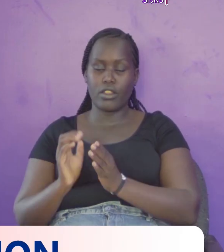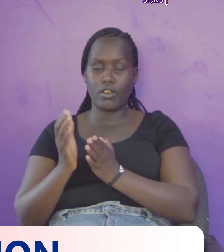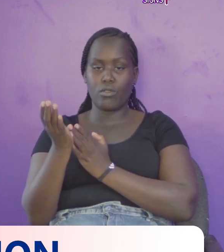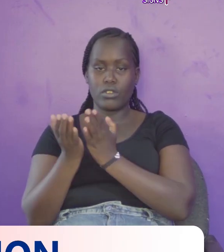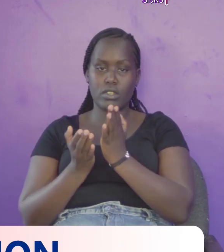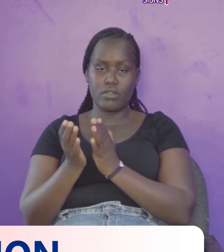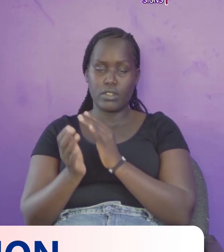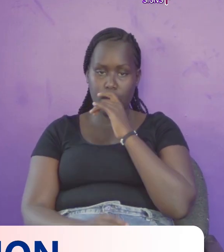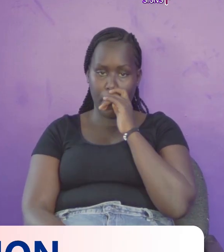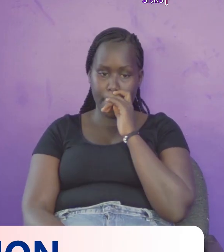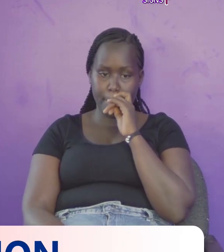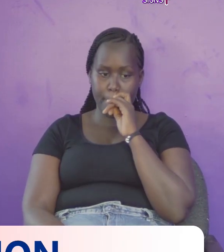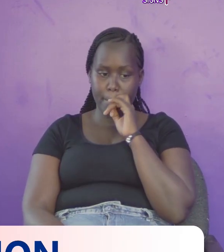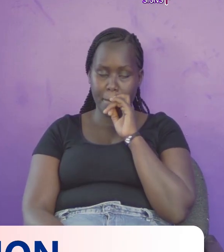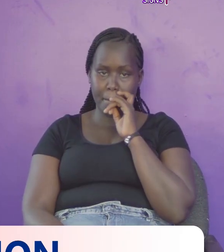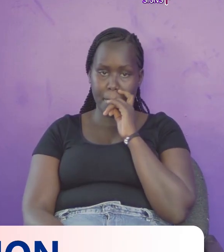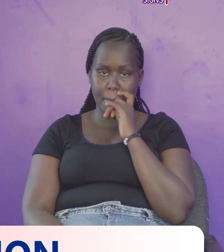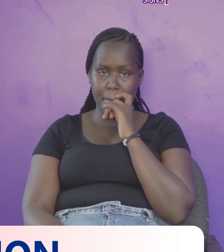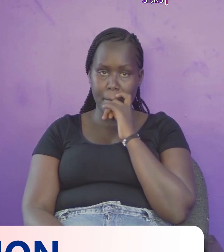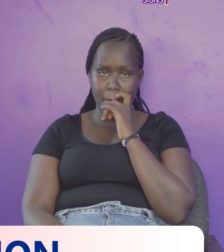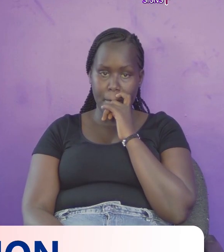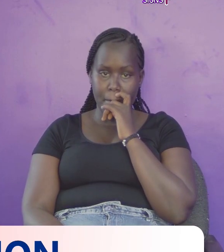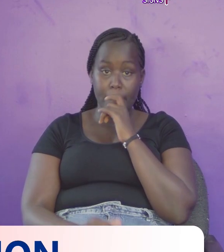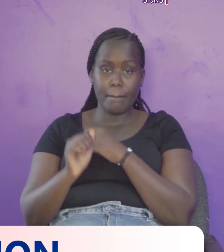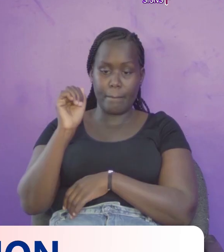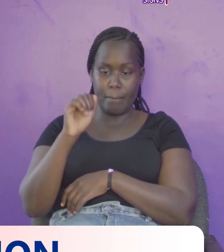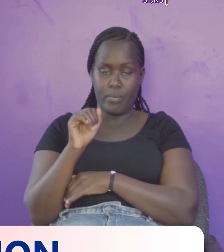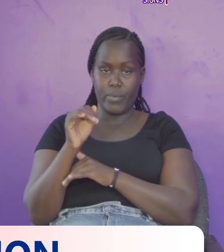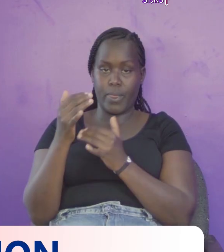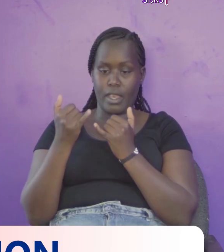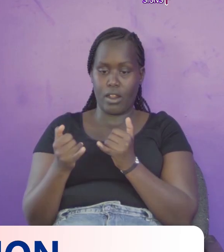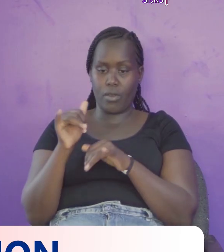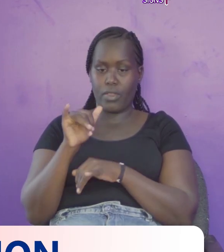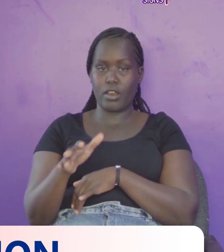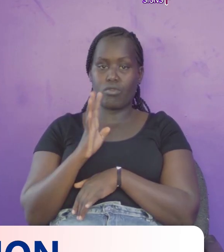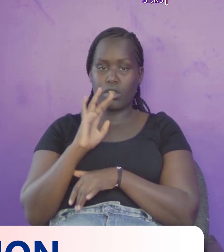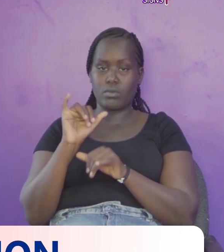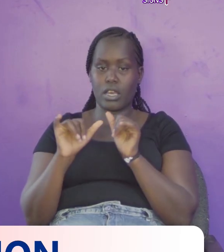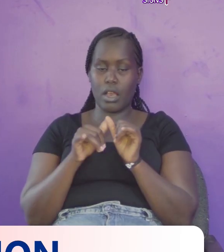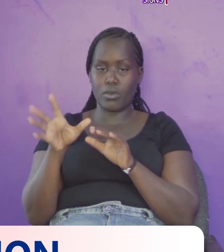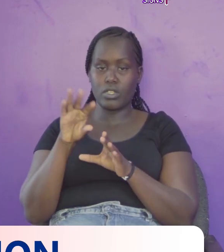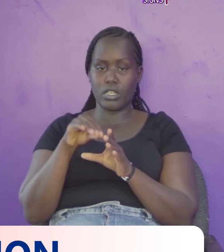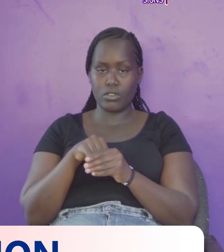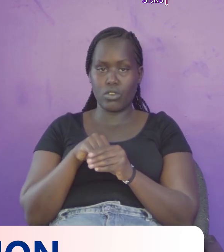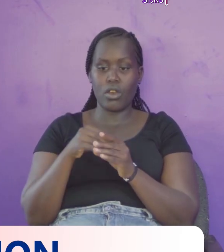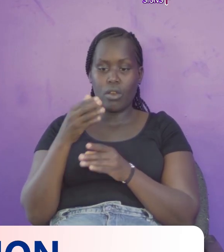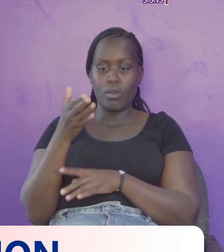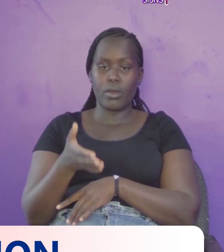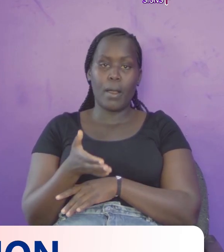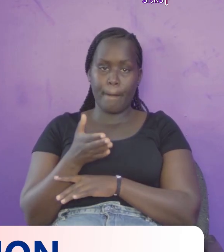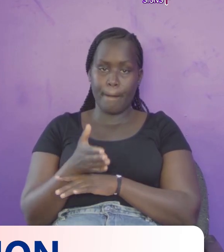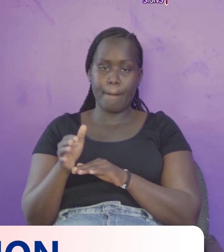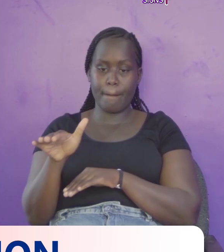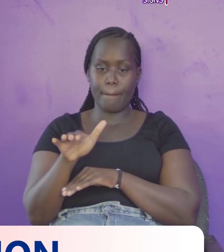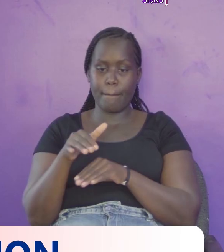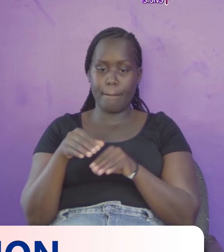Maureen. Amasio. They do. Yeah. And now that we are talking about inclusion on this